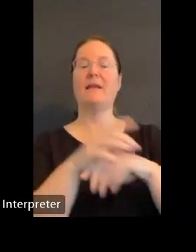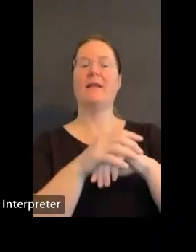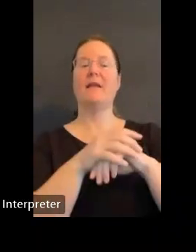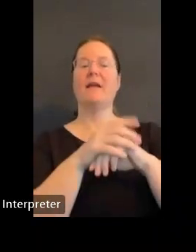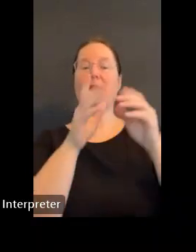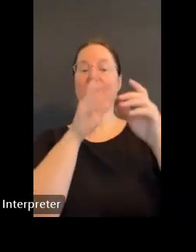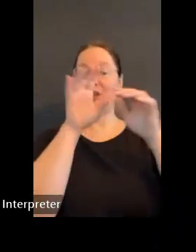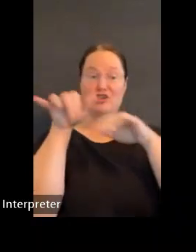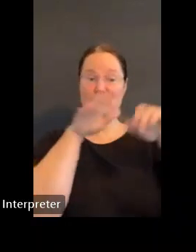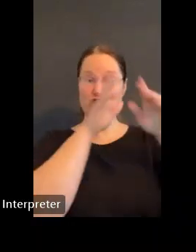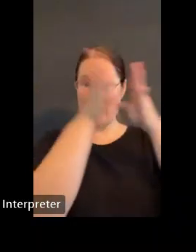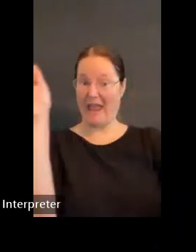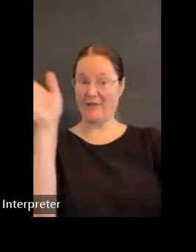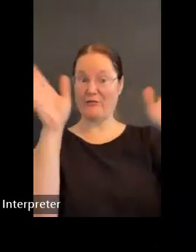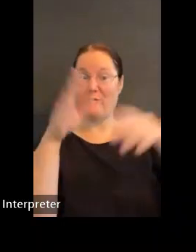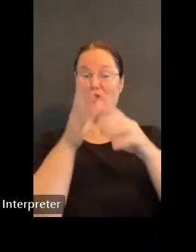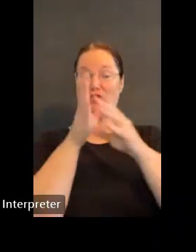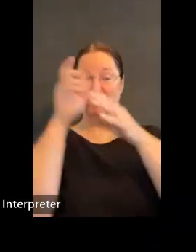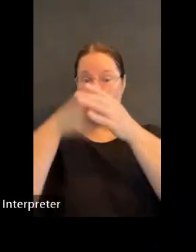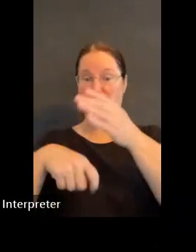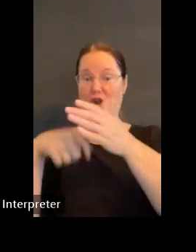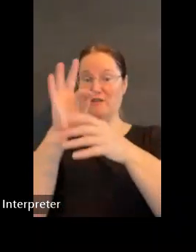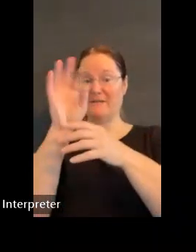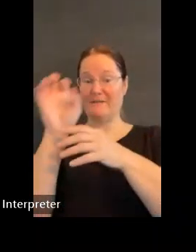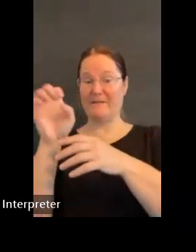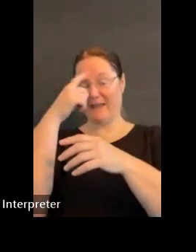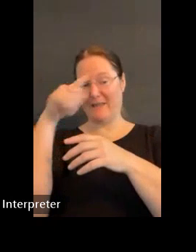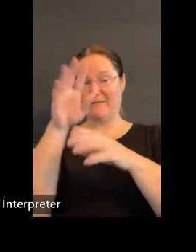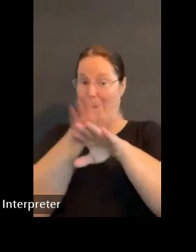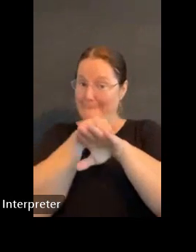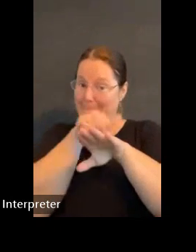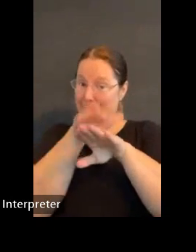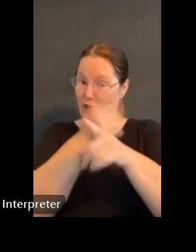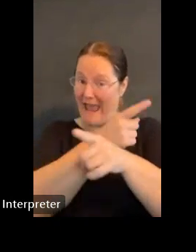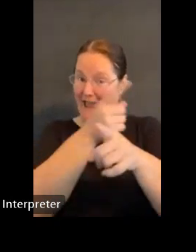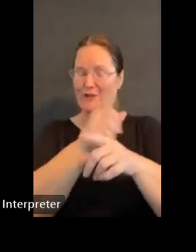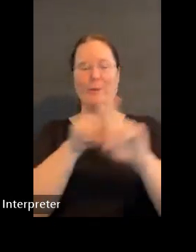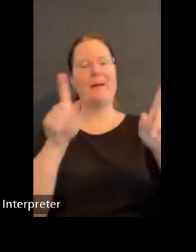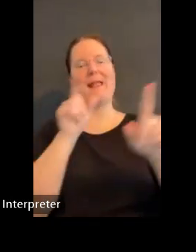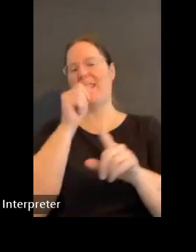not pets, so you cannot charge them for assistance animals.